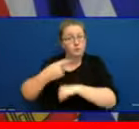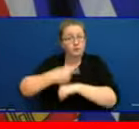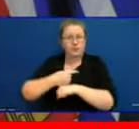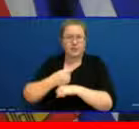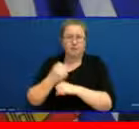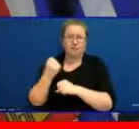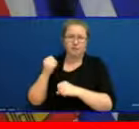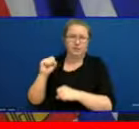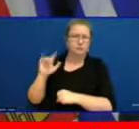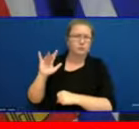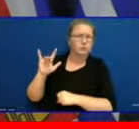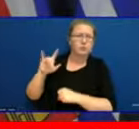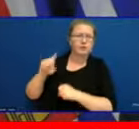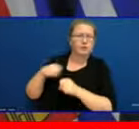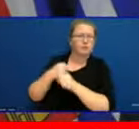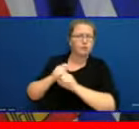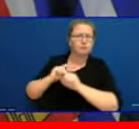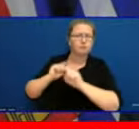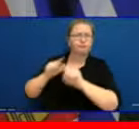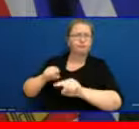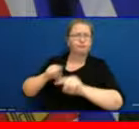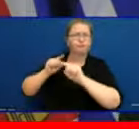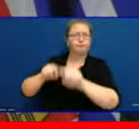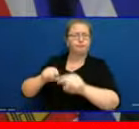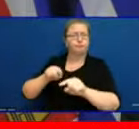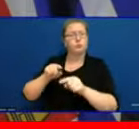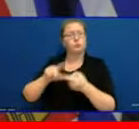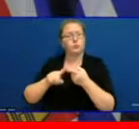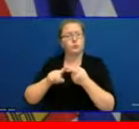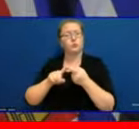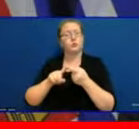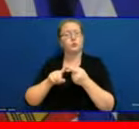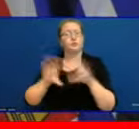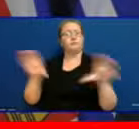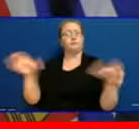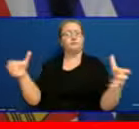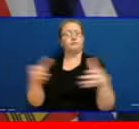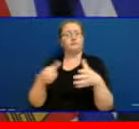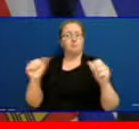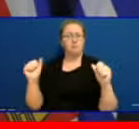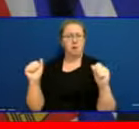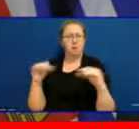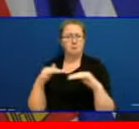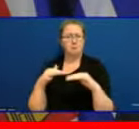the beginning, since for about 25 years, I think. And